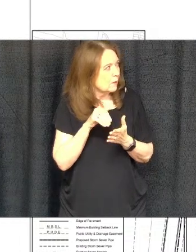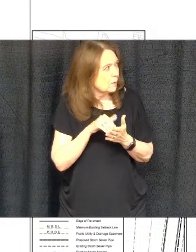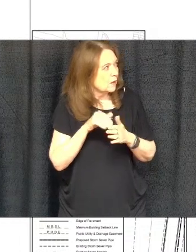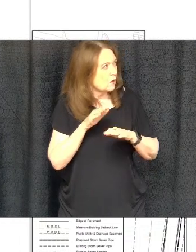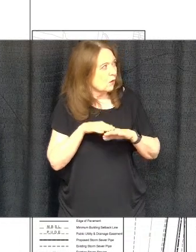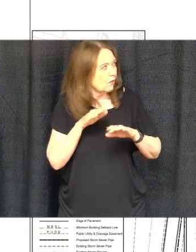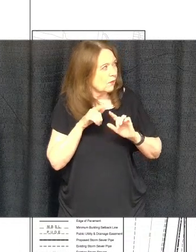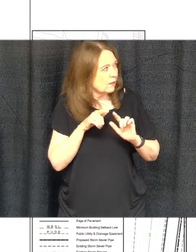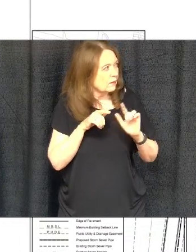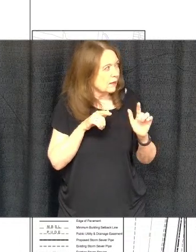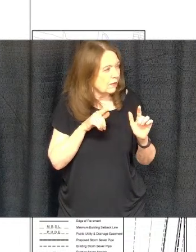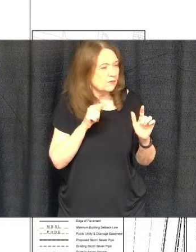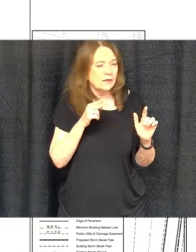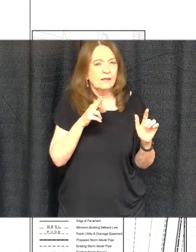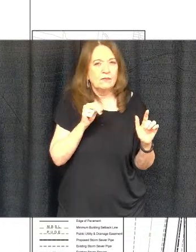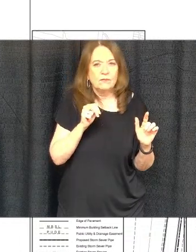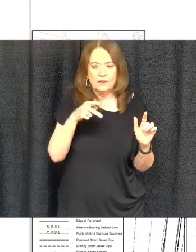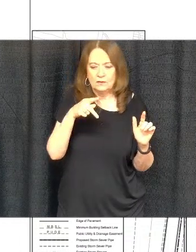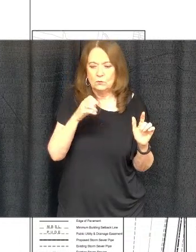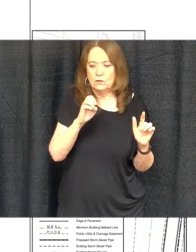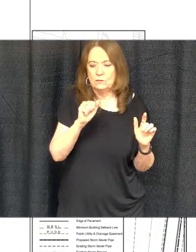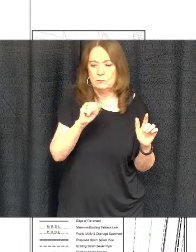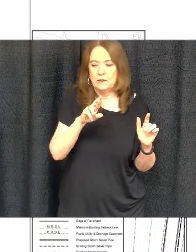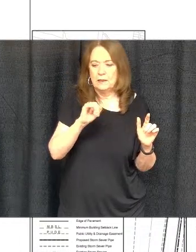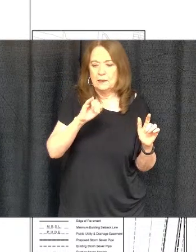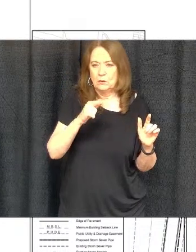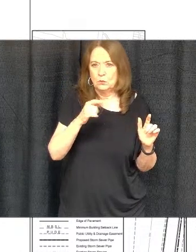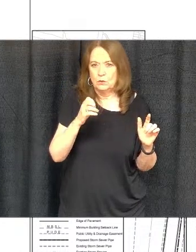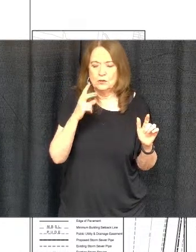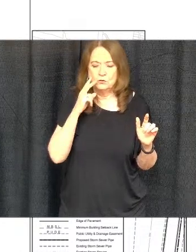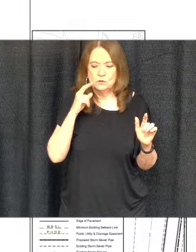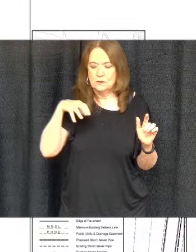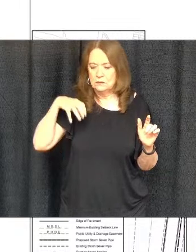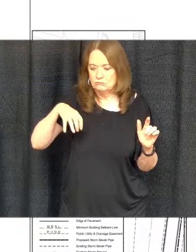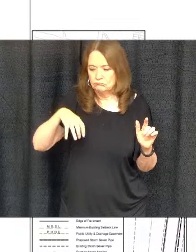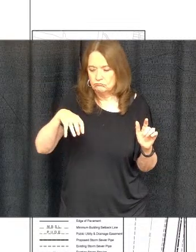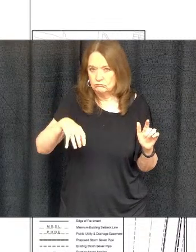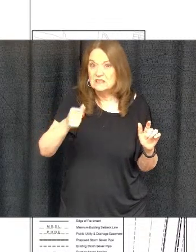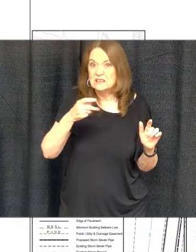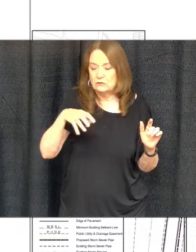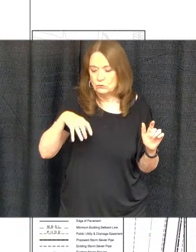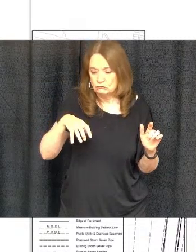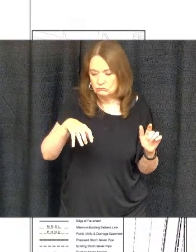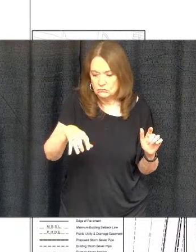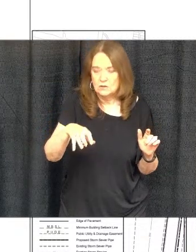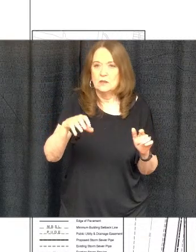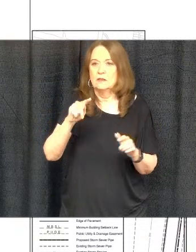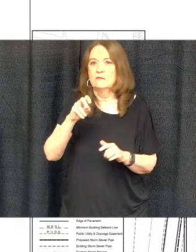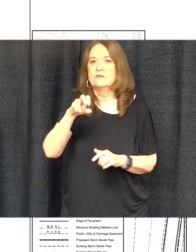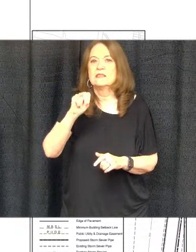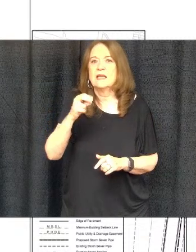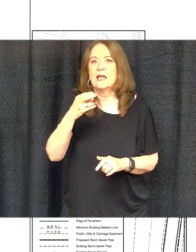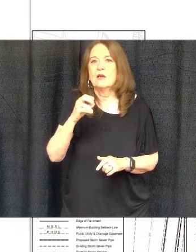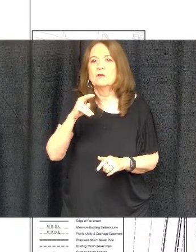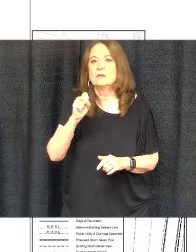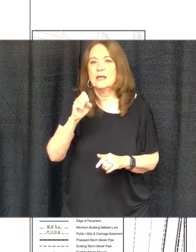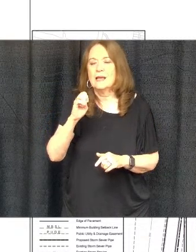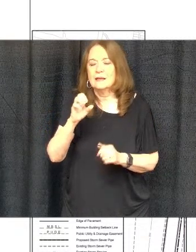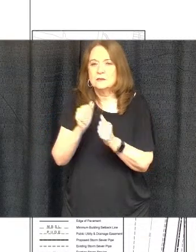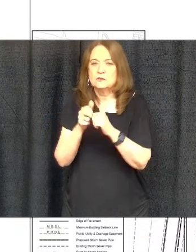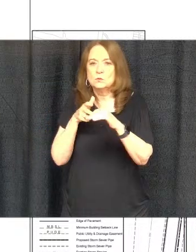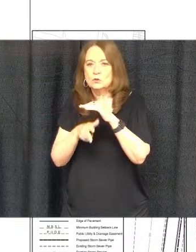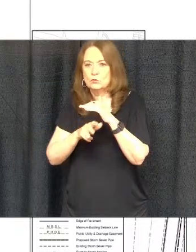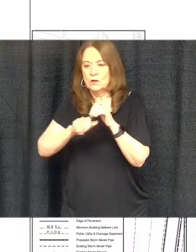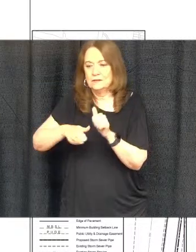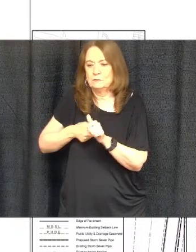left. And then along Pea Ridge Road is a row of several rows of attached townhouses with garages in the rear.